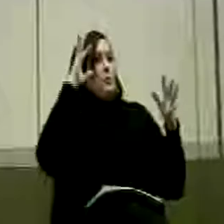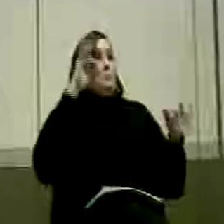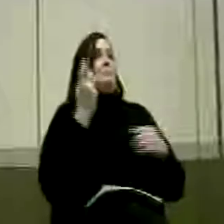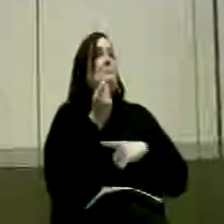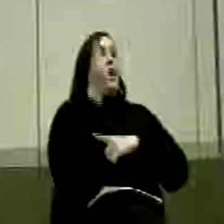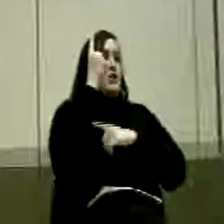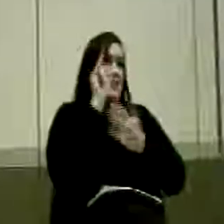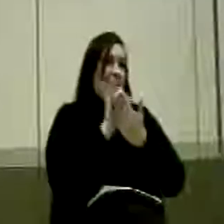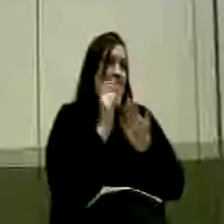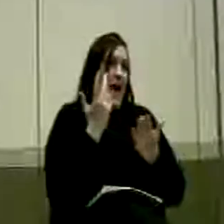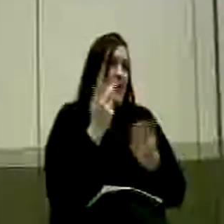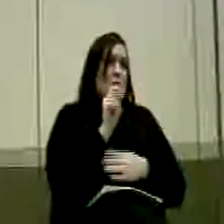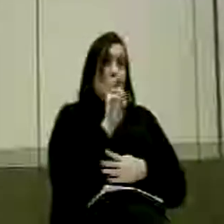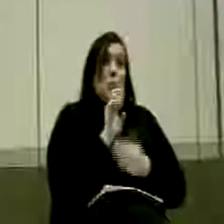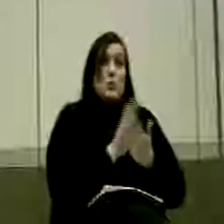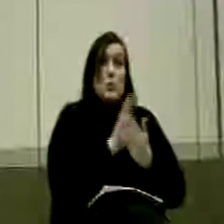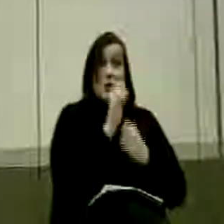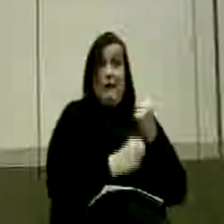in those preschool years.